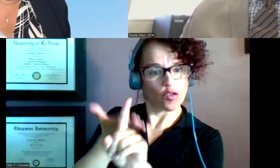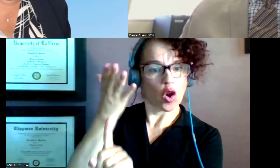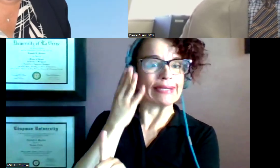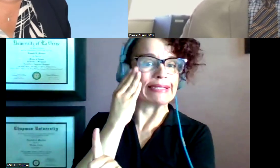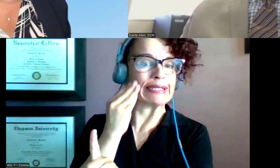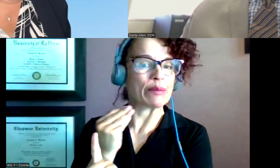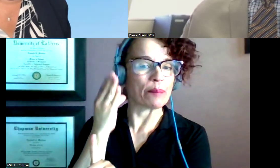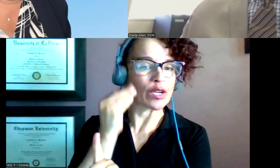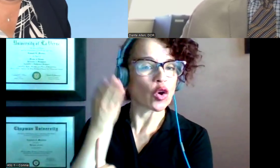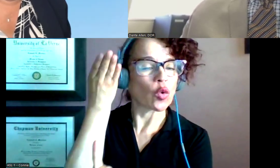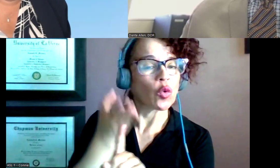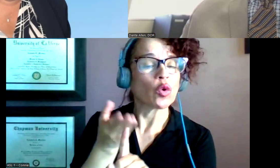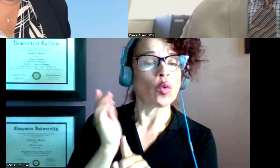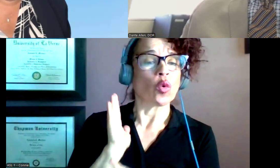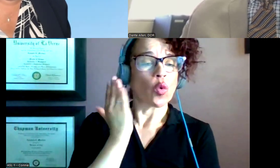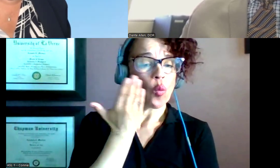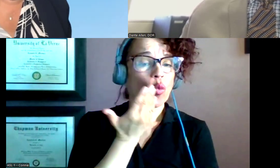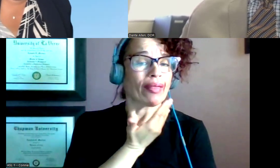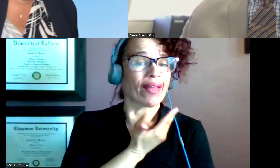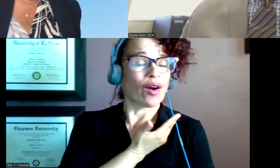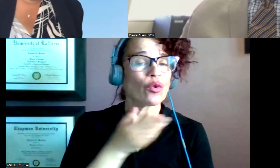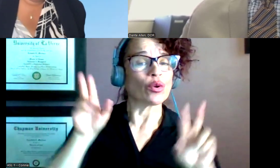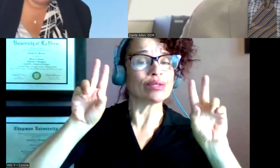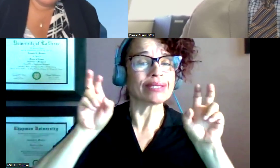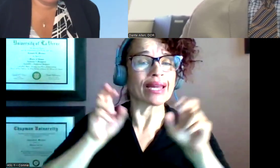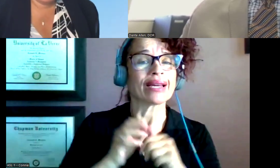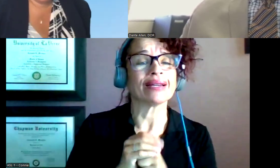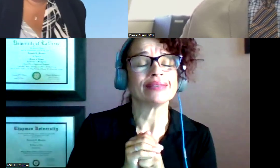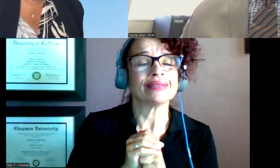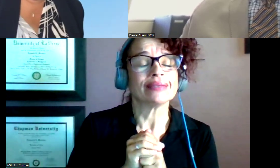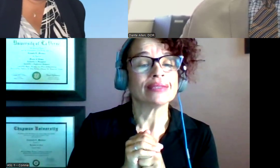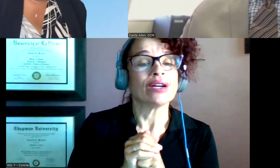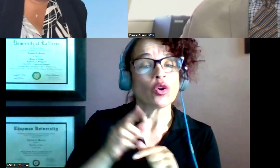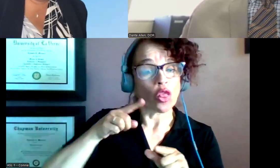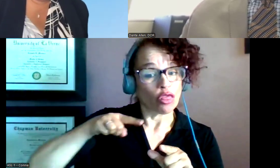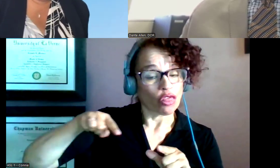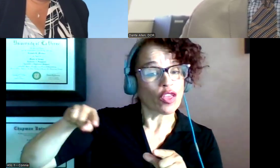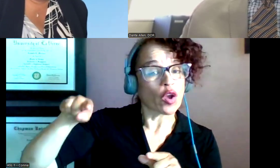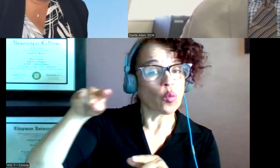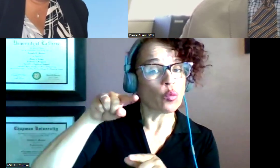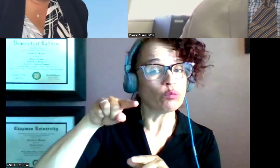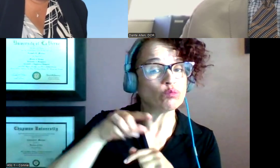experience with RSA that there were